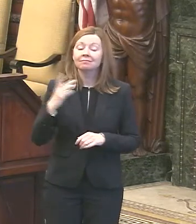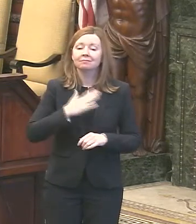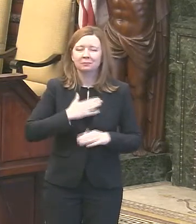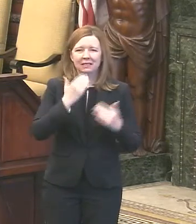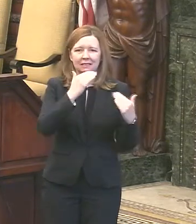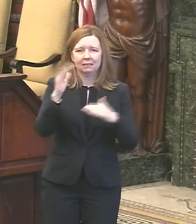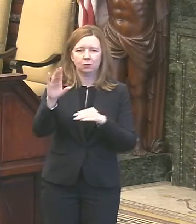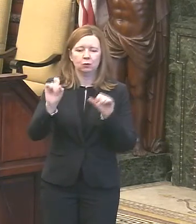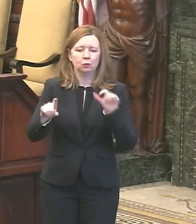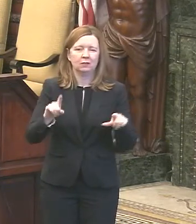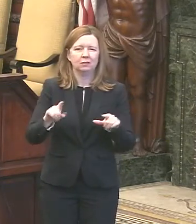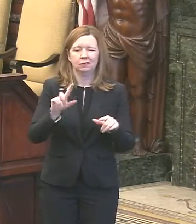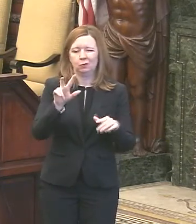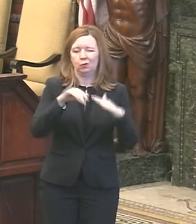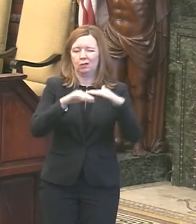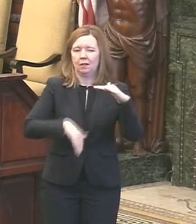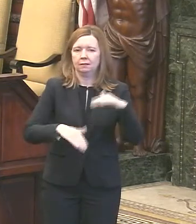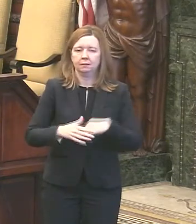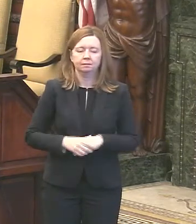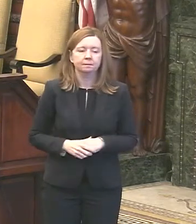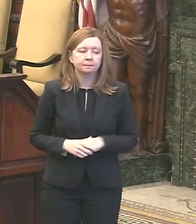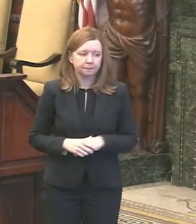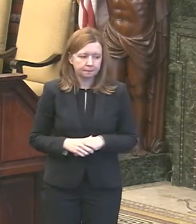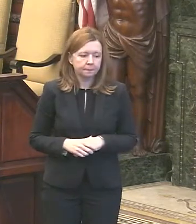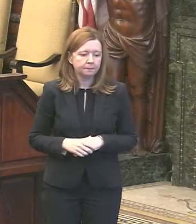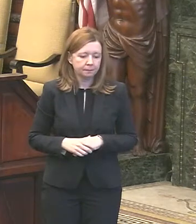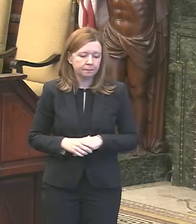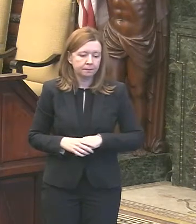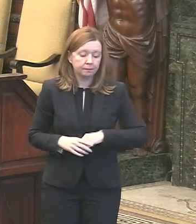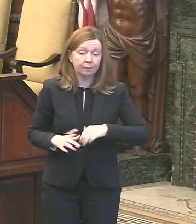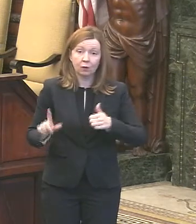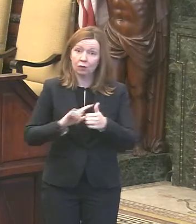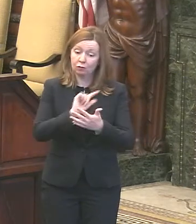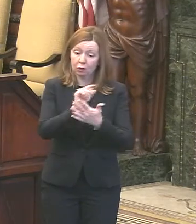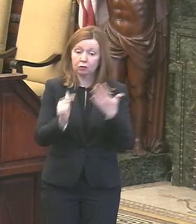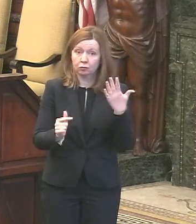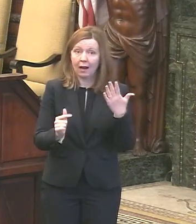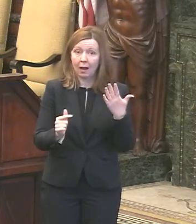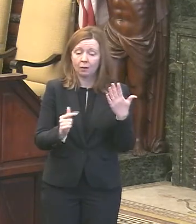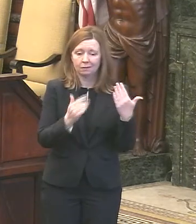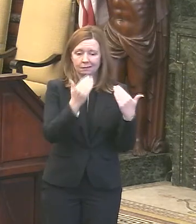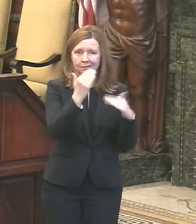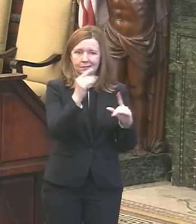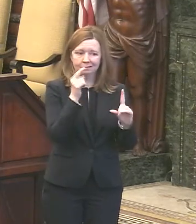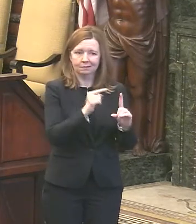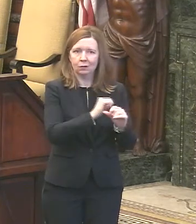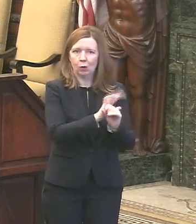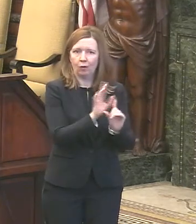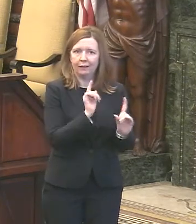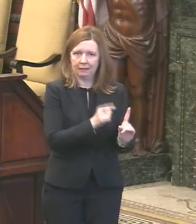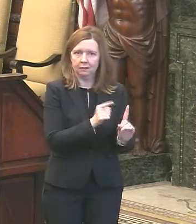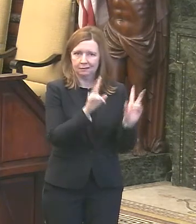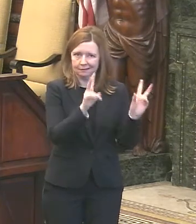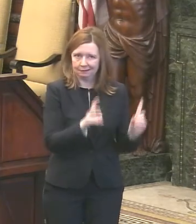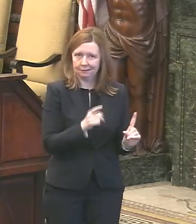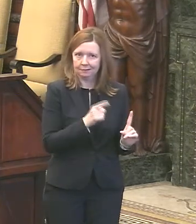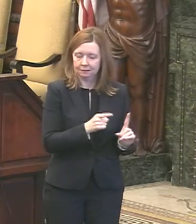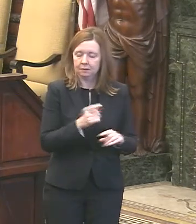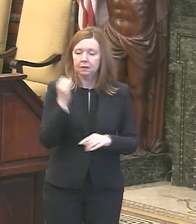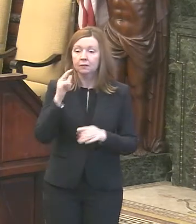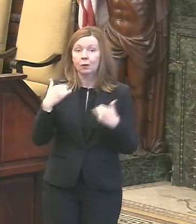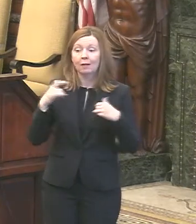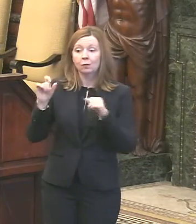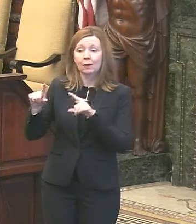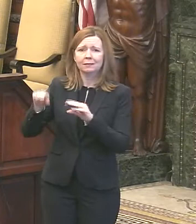their questions to 3 or fewer. We will limit the first round of questions on the topic of COVID-19. If you have